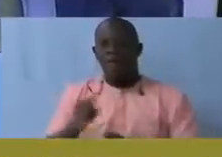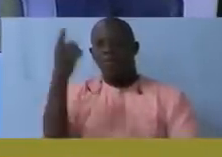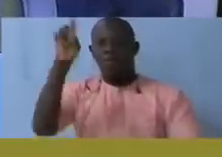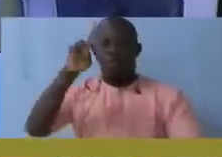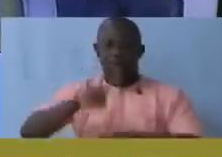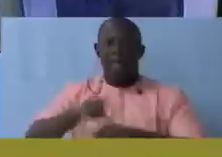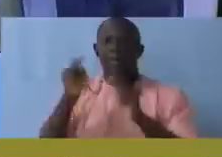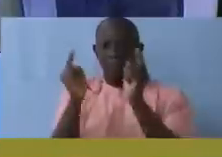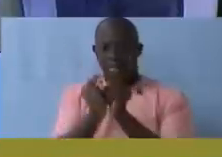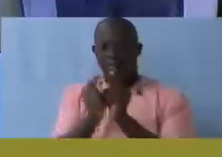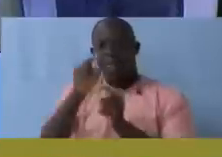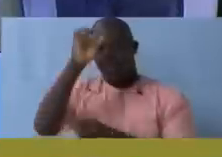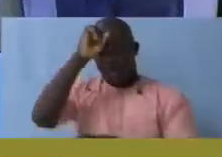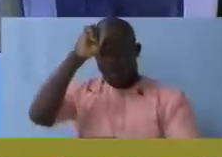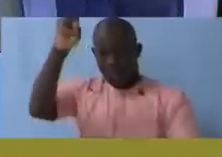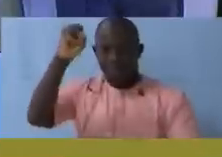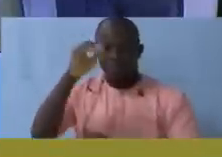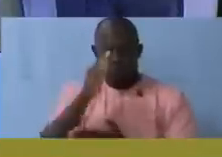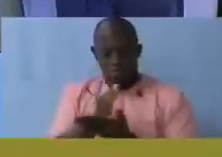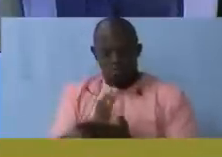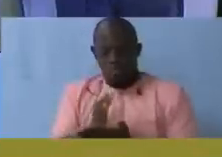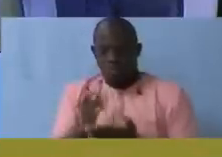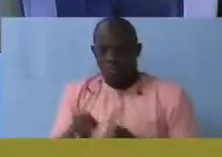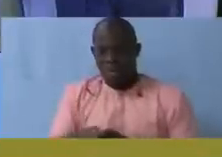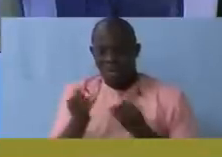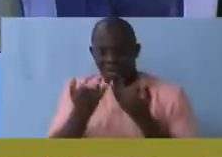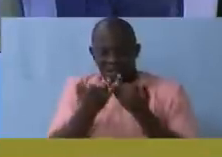agitated, uncomfortable, actually.